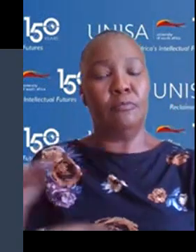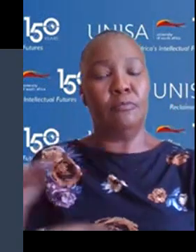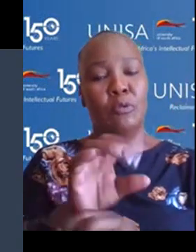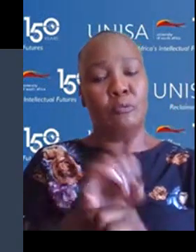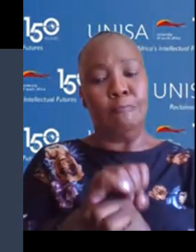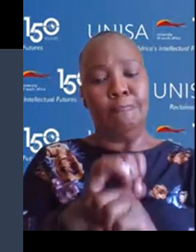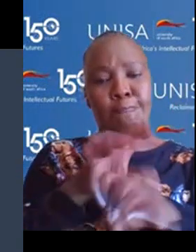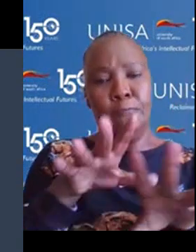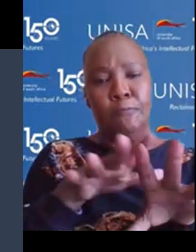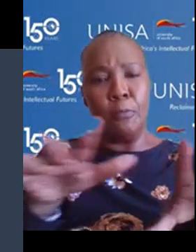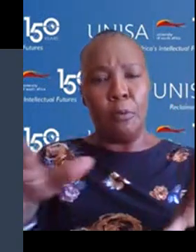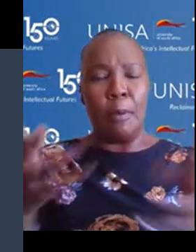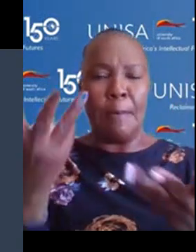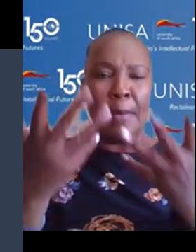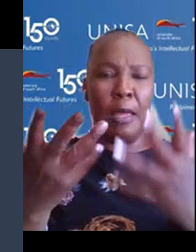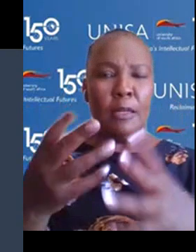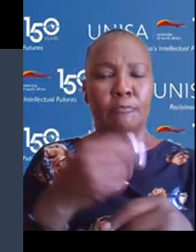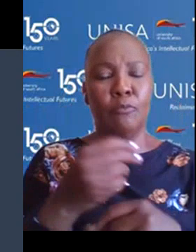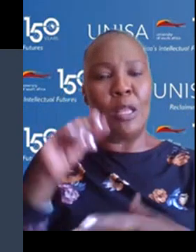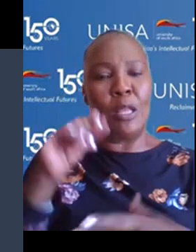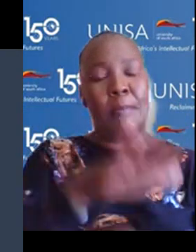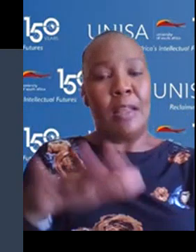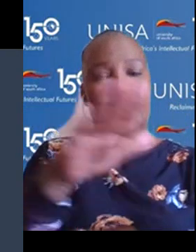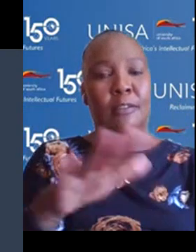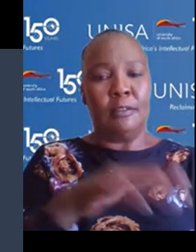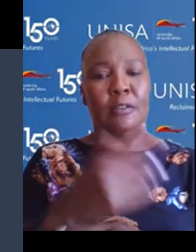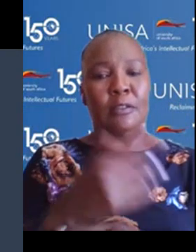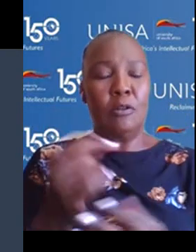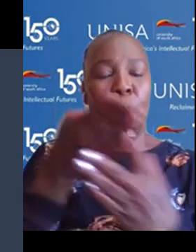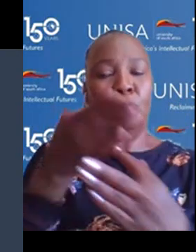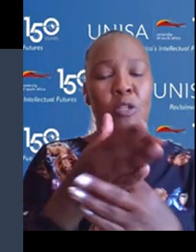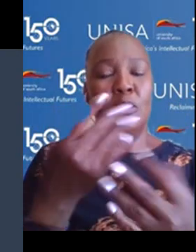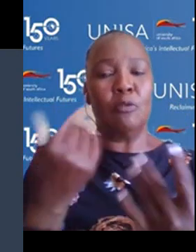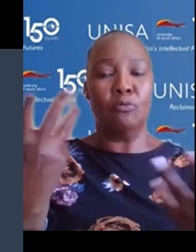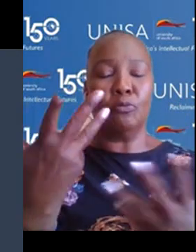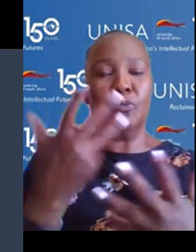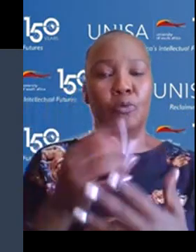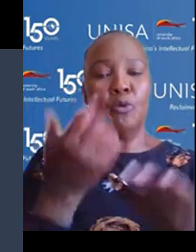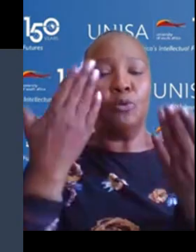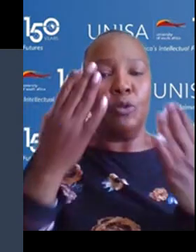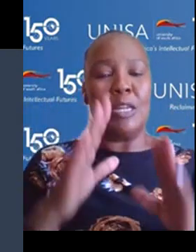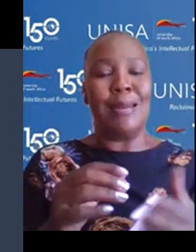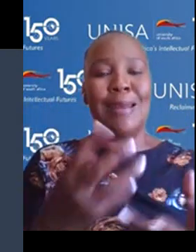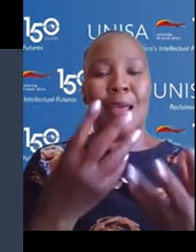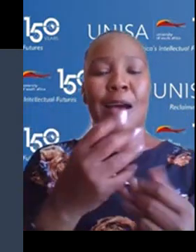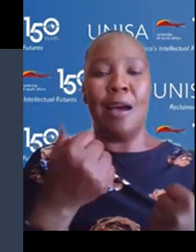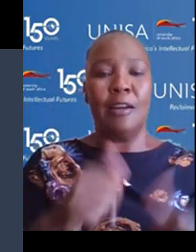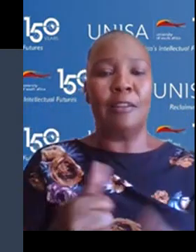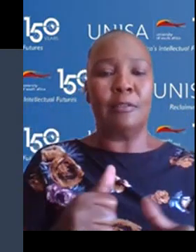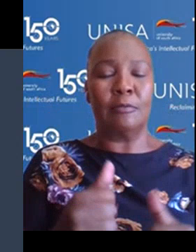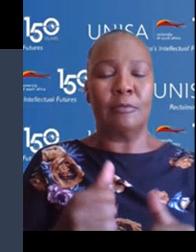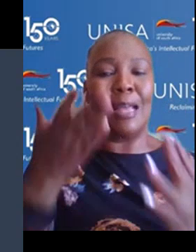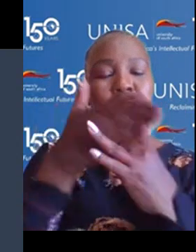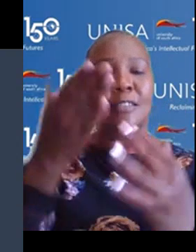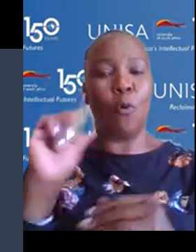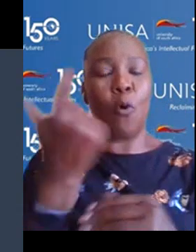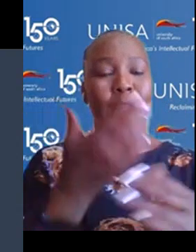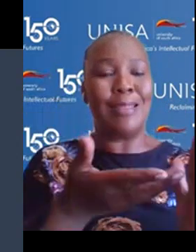for instance, on the platform, if you log in with your student account, you will have access to all these different types of